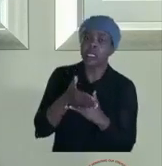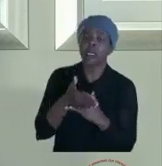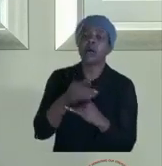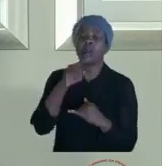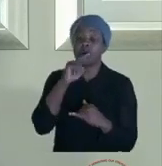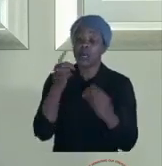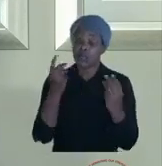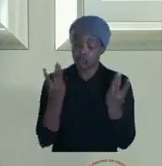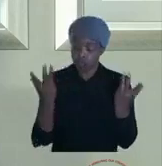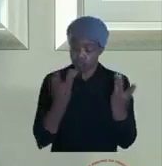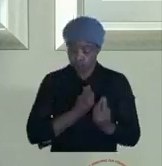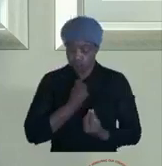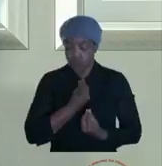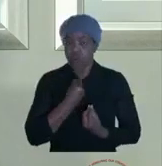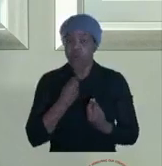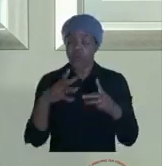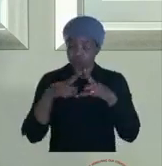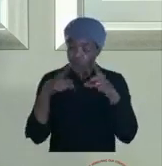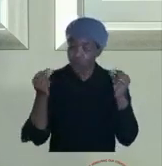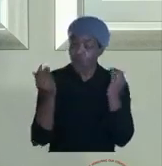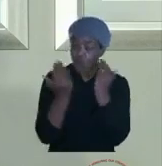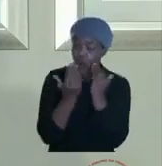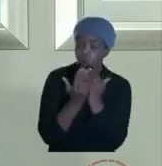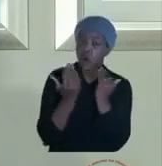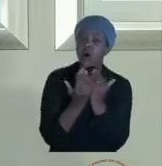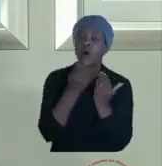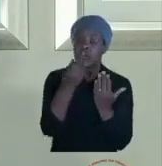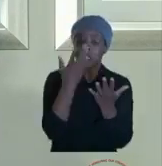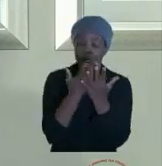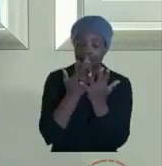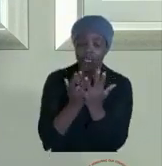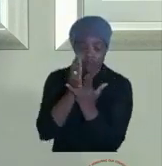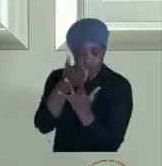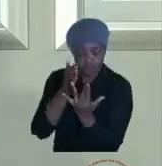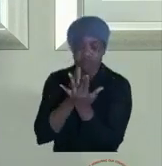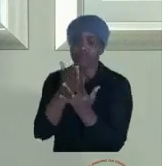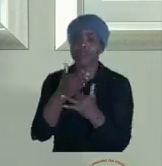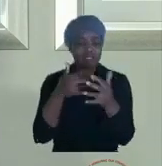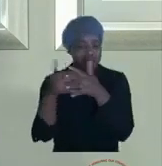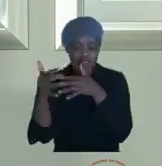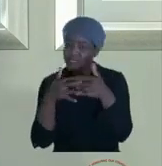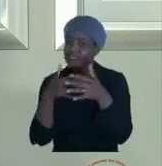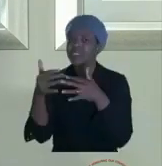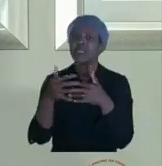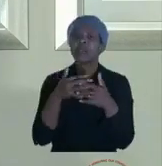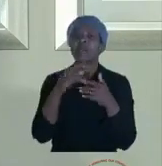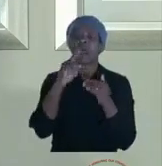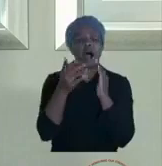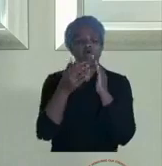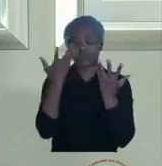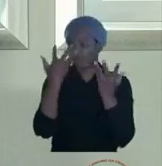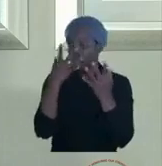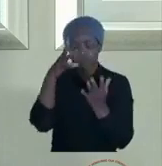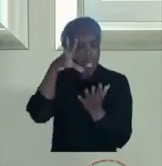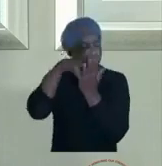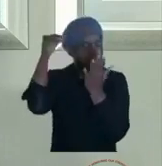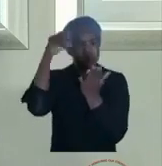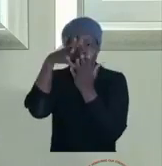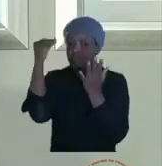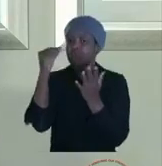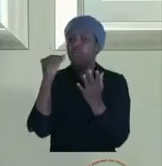so as to ensure that none of them are excluded from participating in the workforce due to lack of experience